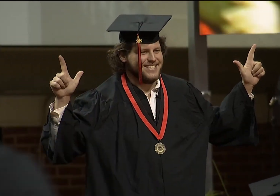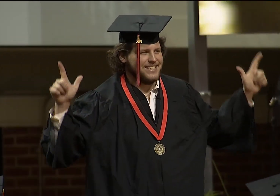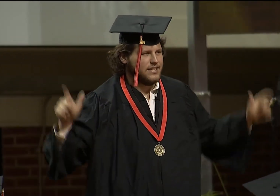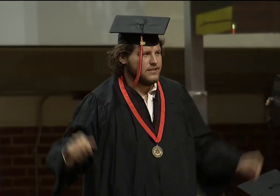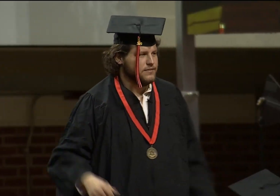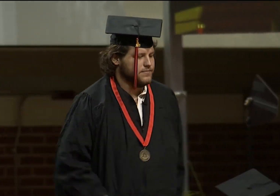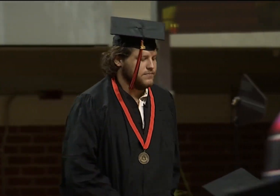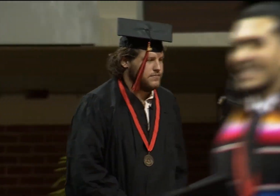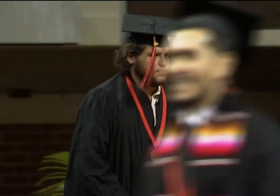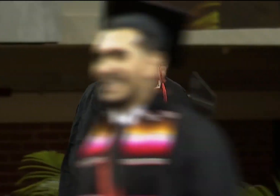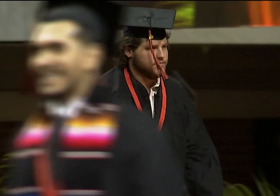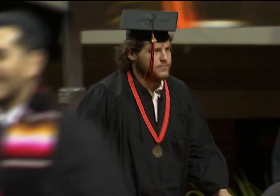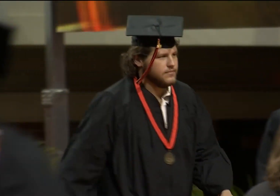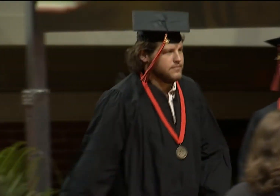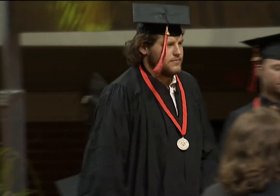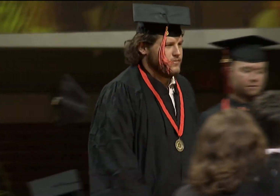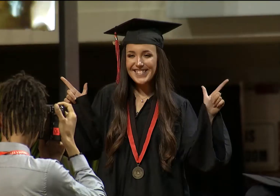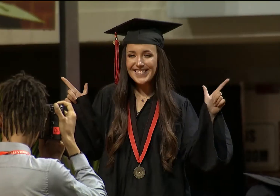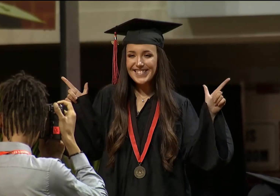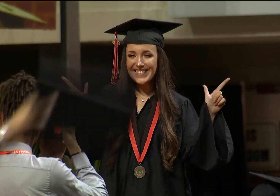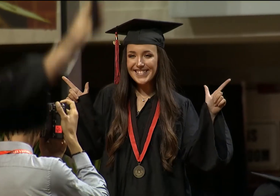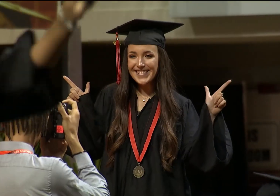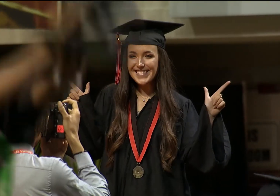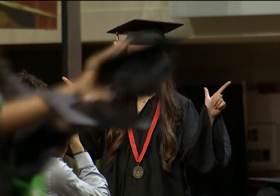Brady Willoughby Rosser.